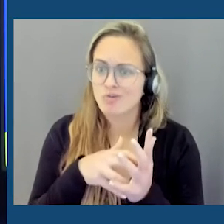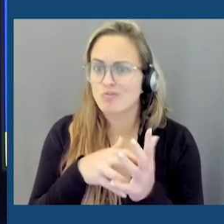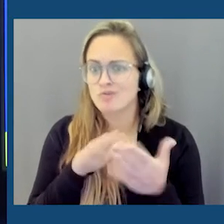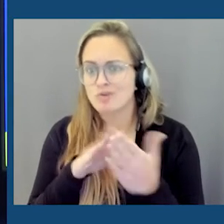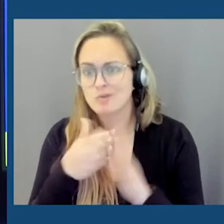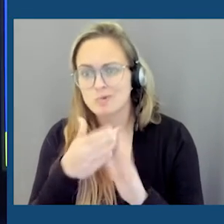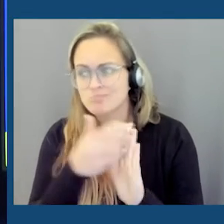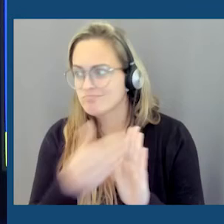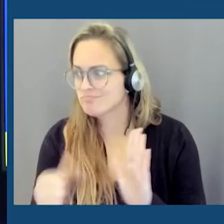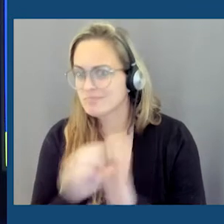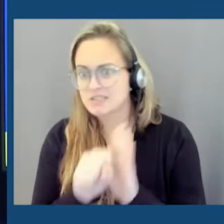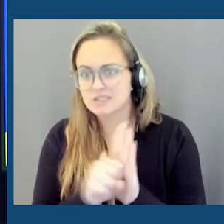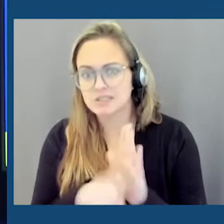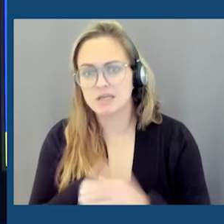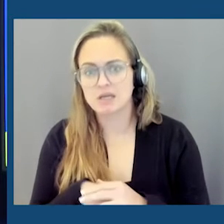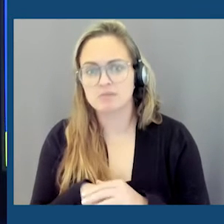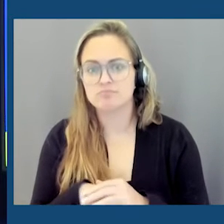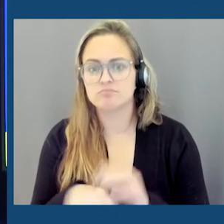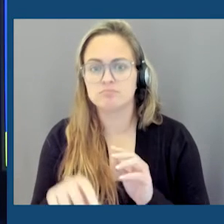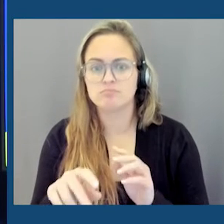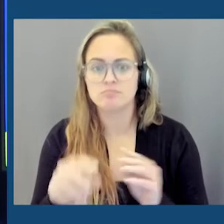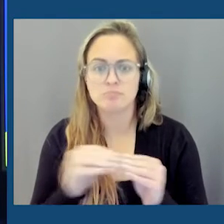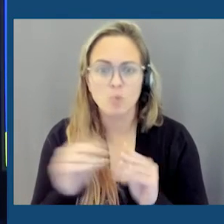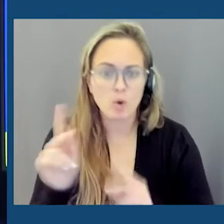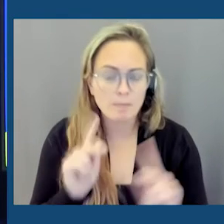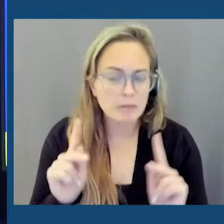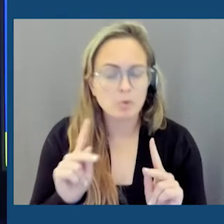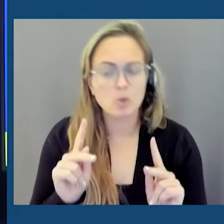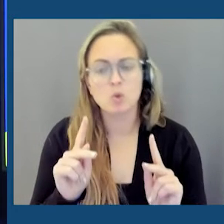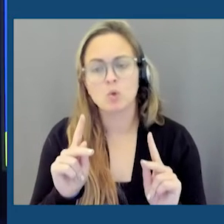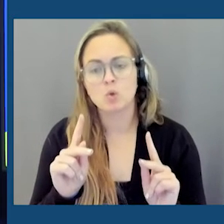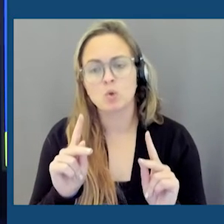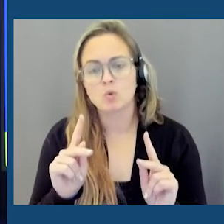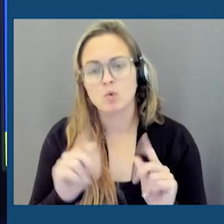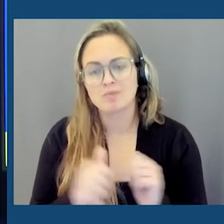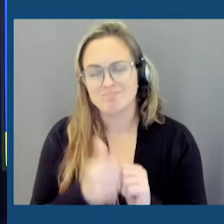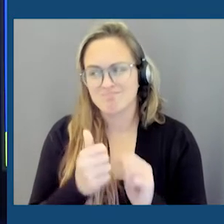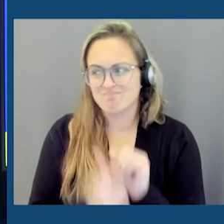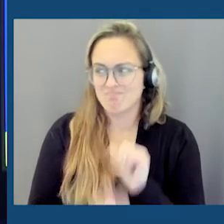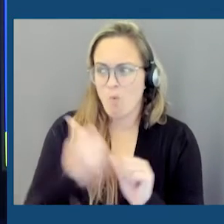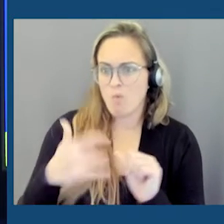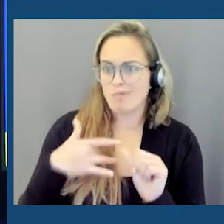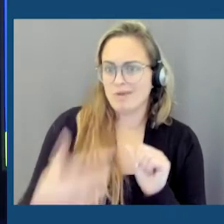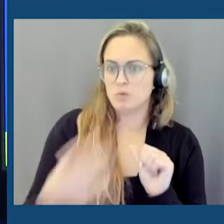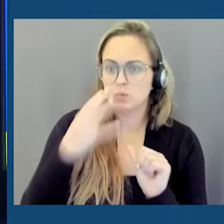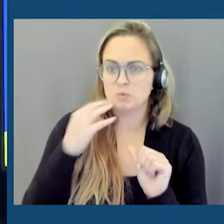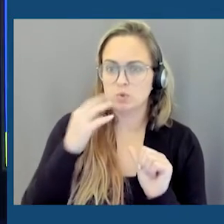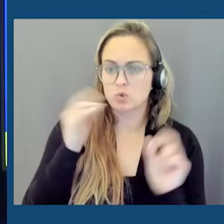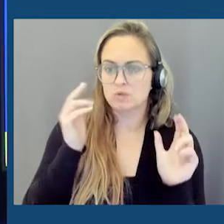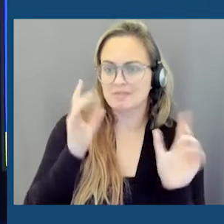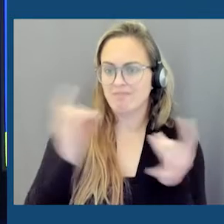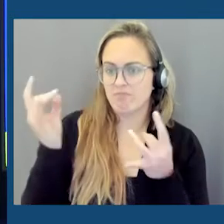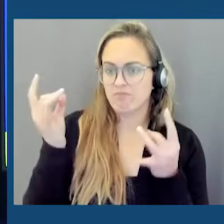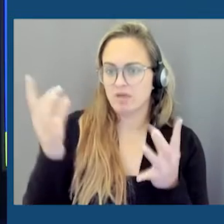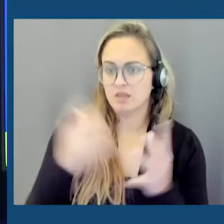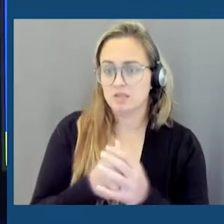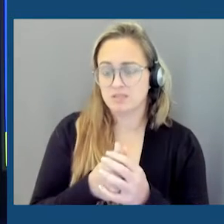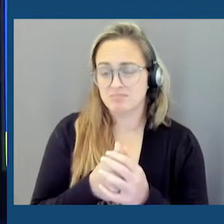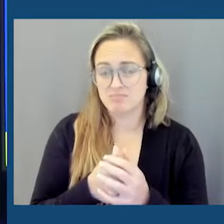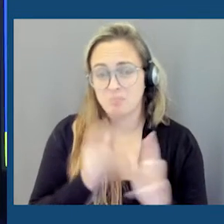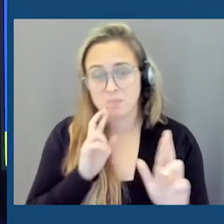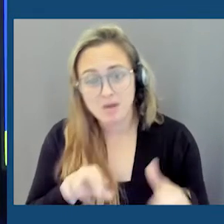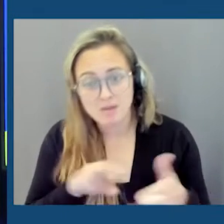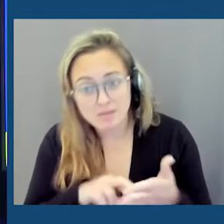state. More people, therefore, were most likely to experience violence. And in response to that, the